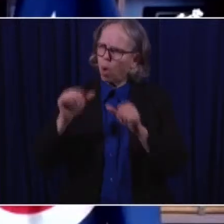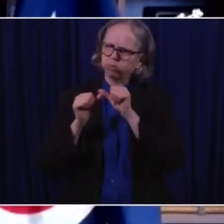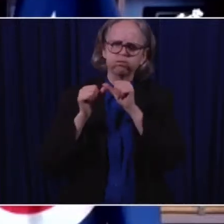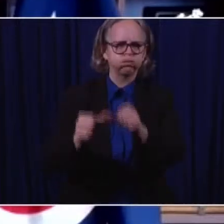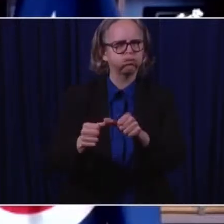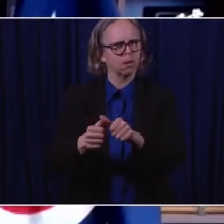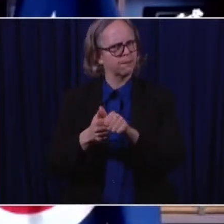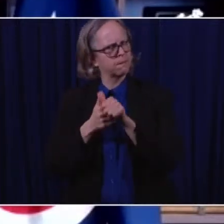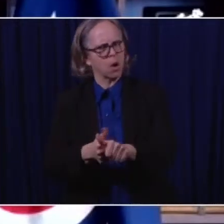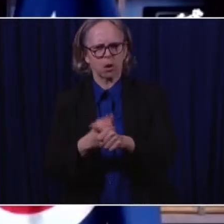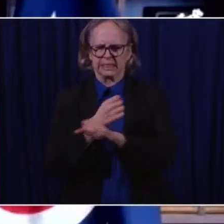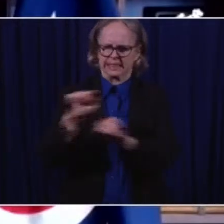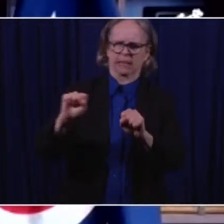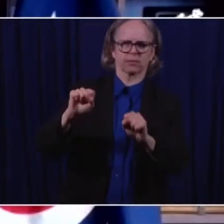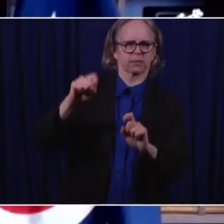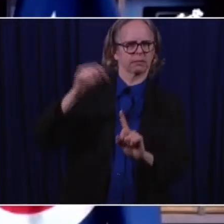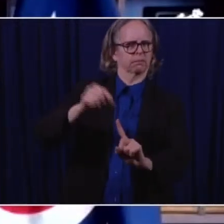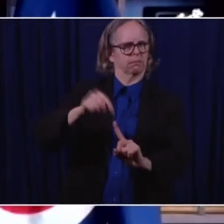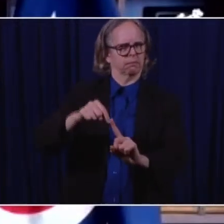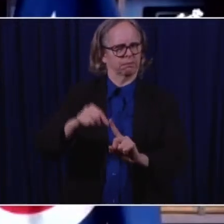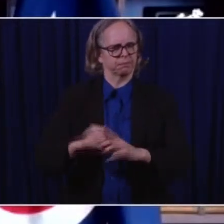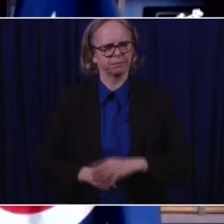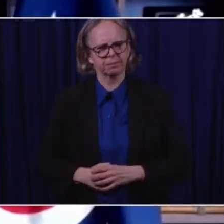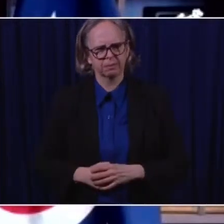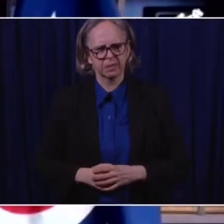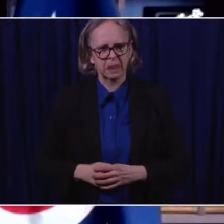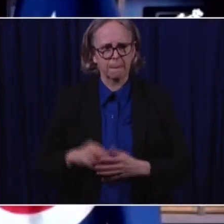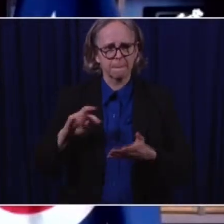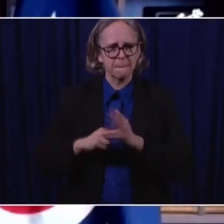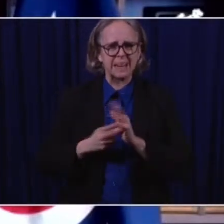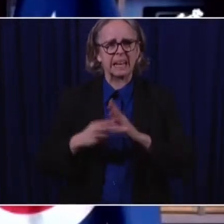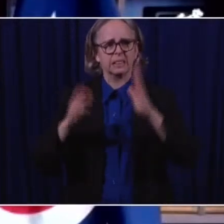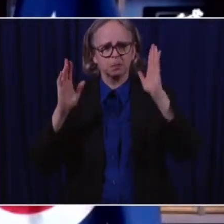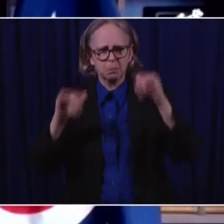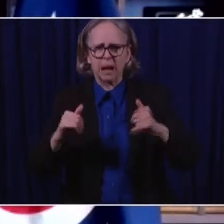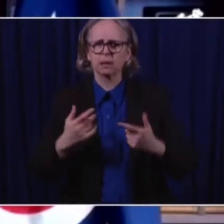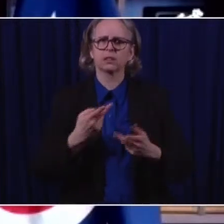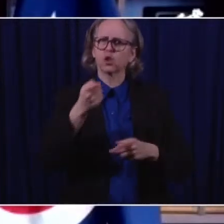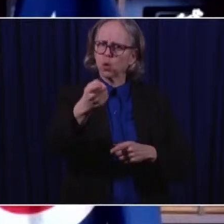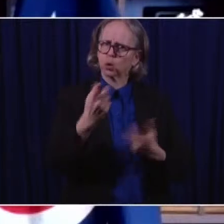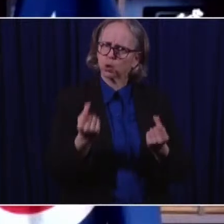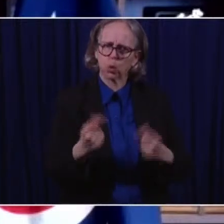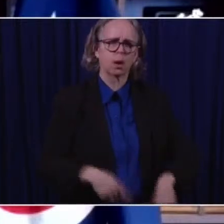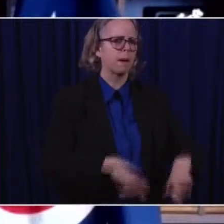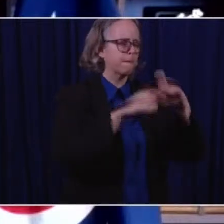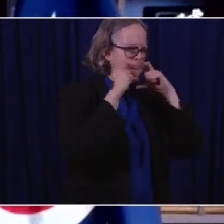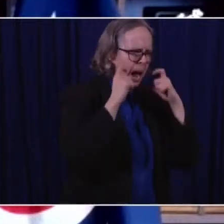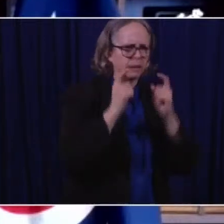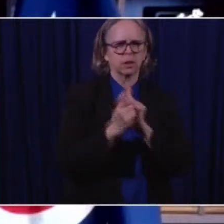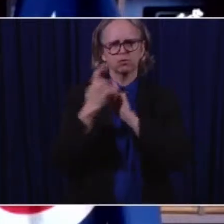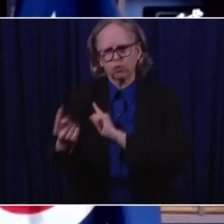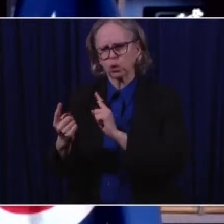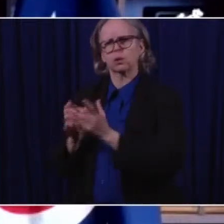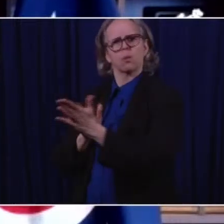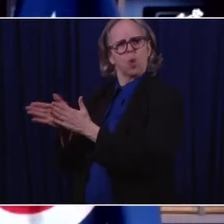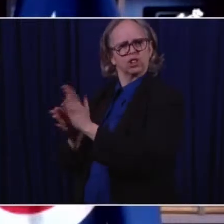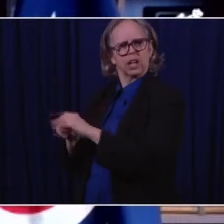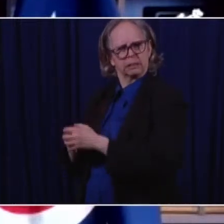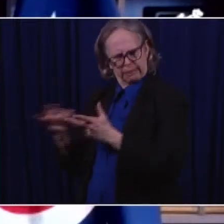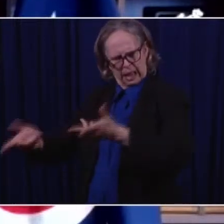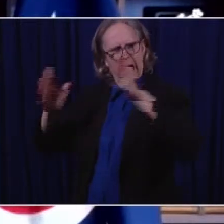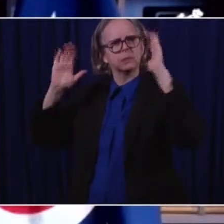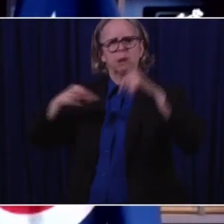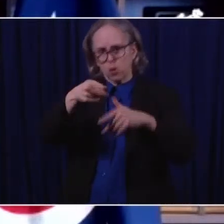go to their facilities, that the safety protocols will still be in place for all of those facilities.